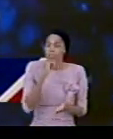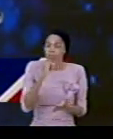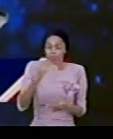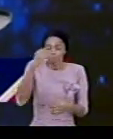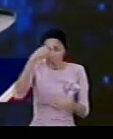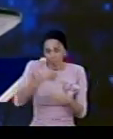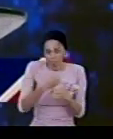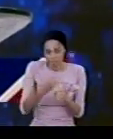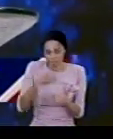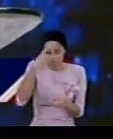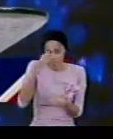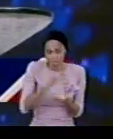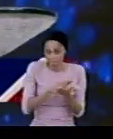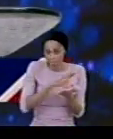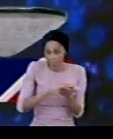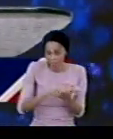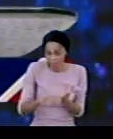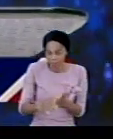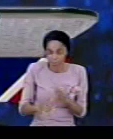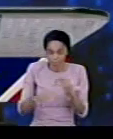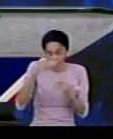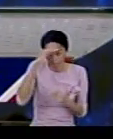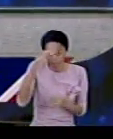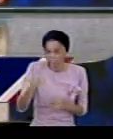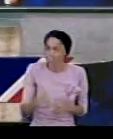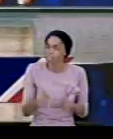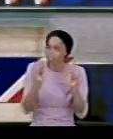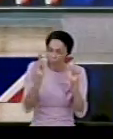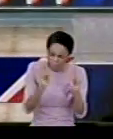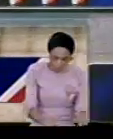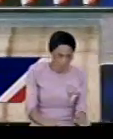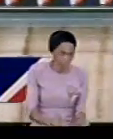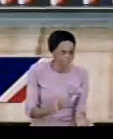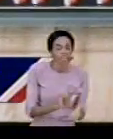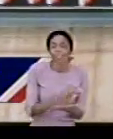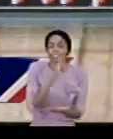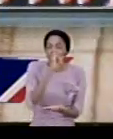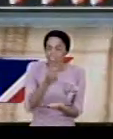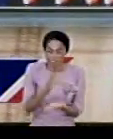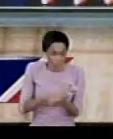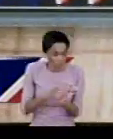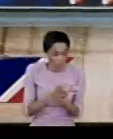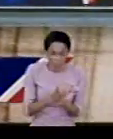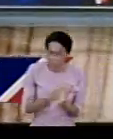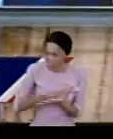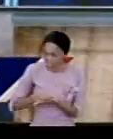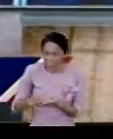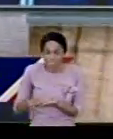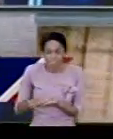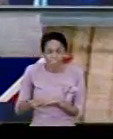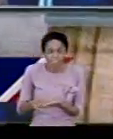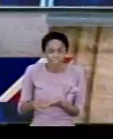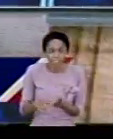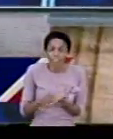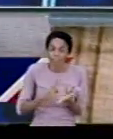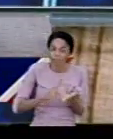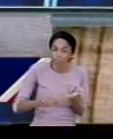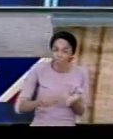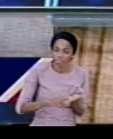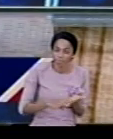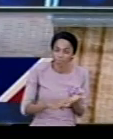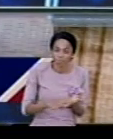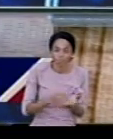righteous man, a person who has become cleansed, forgiven, set